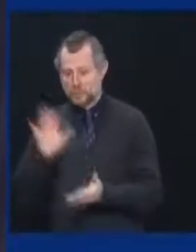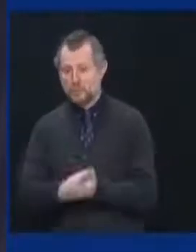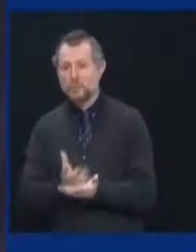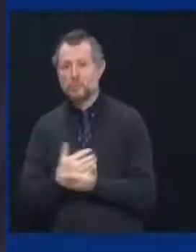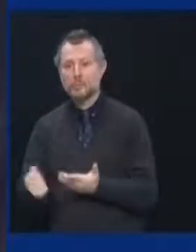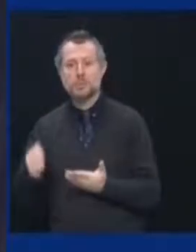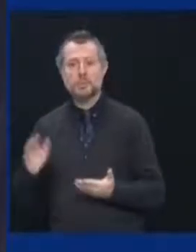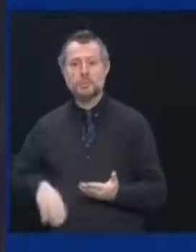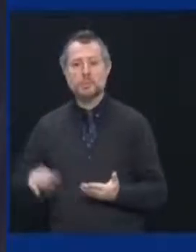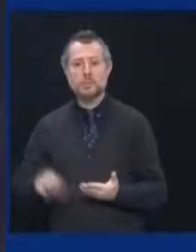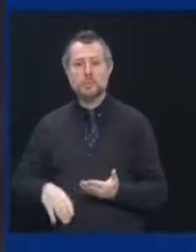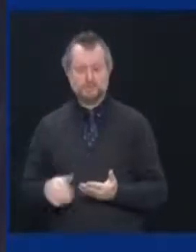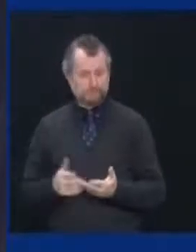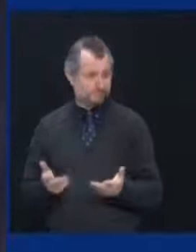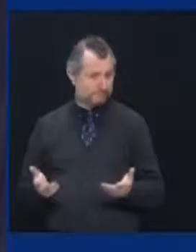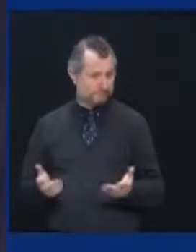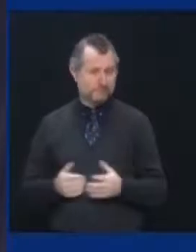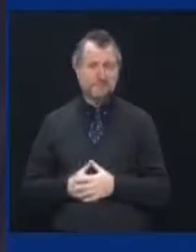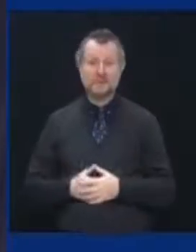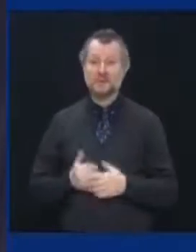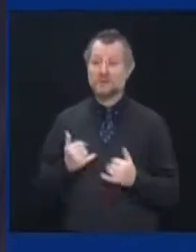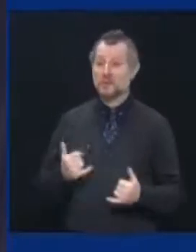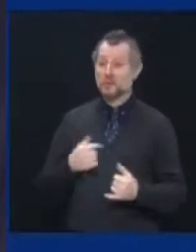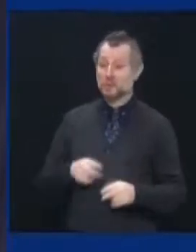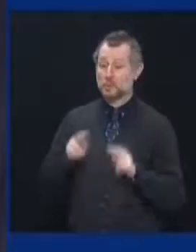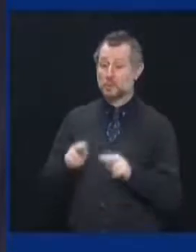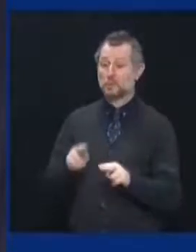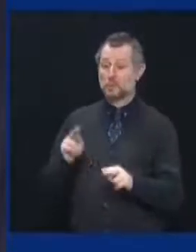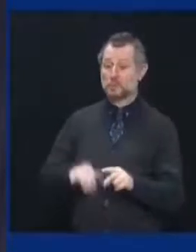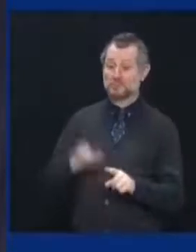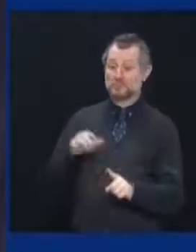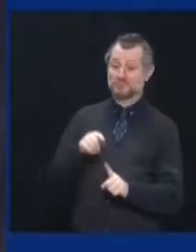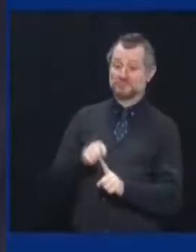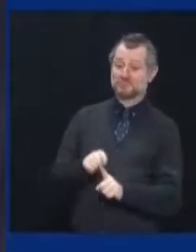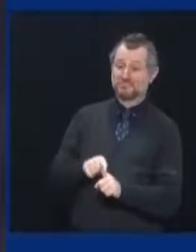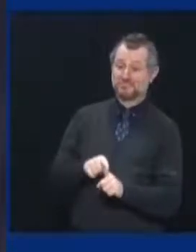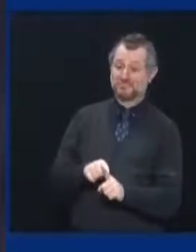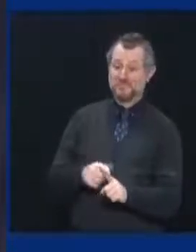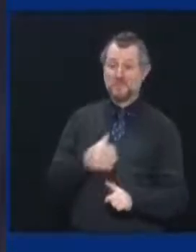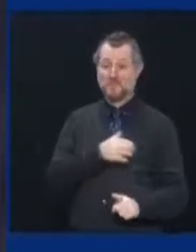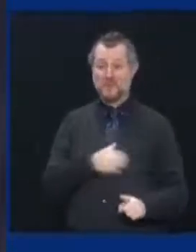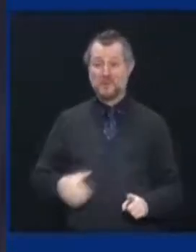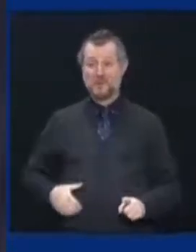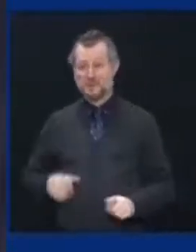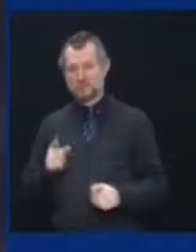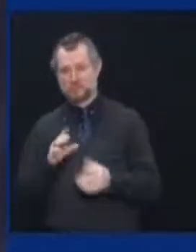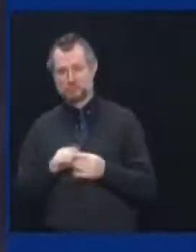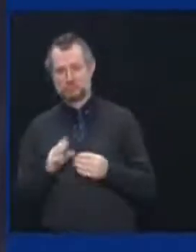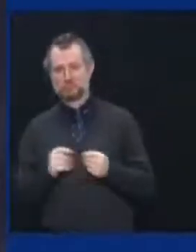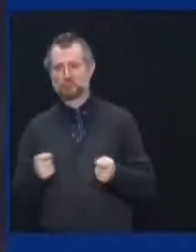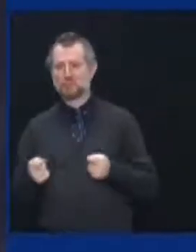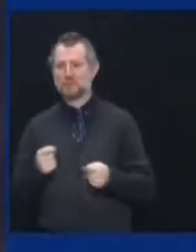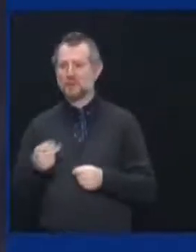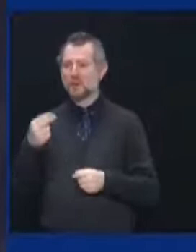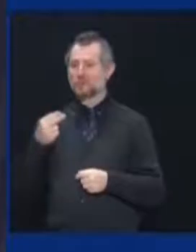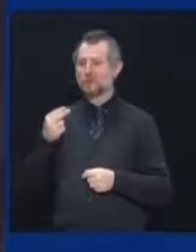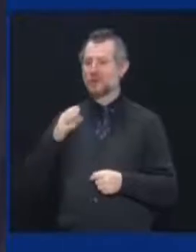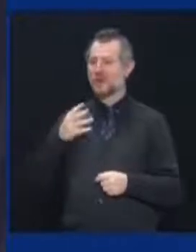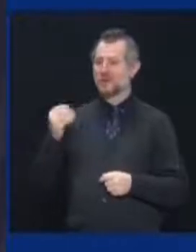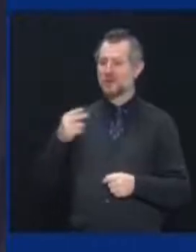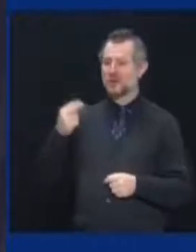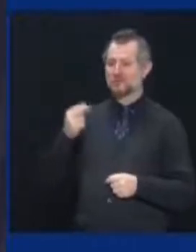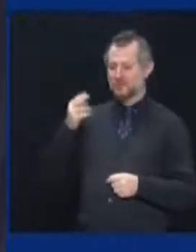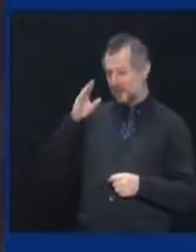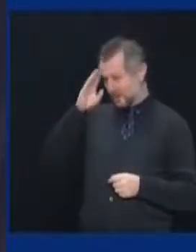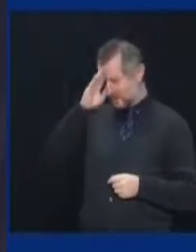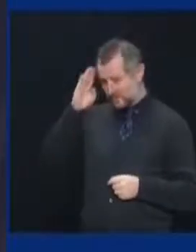about New York City, Andrew, the mayor runs the H&H hospitals and the